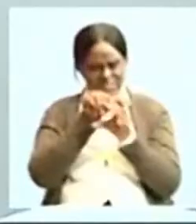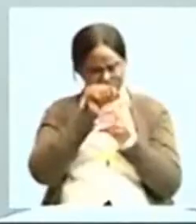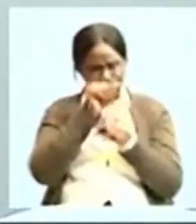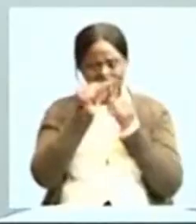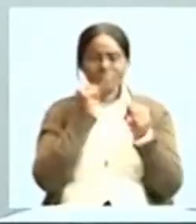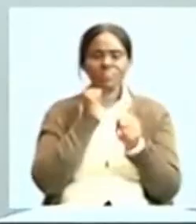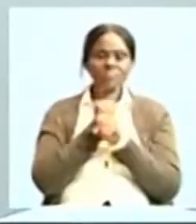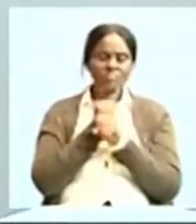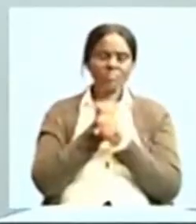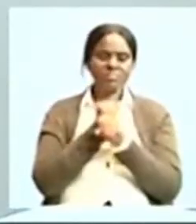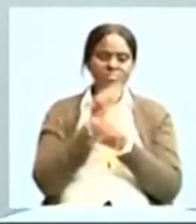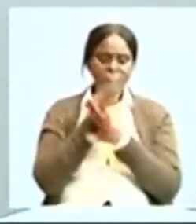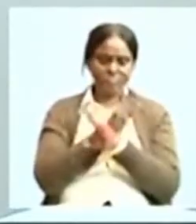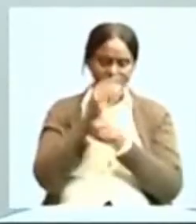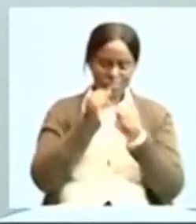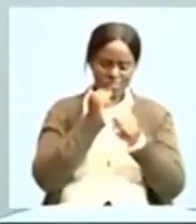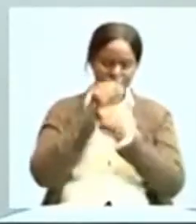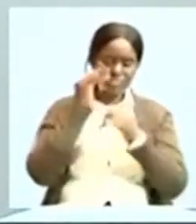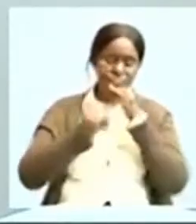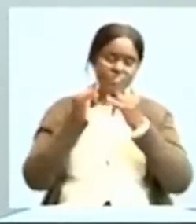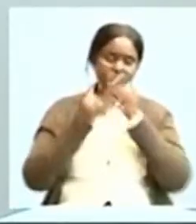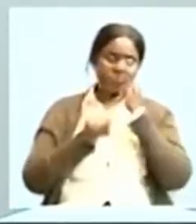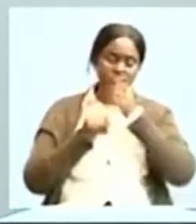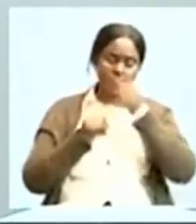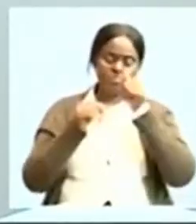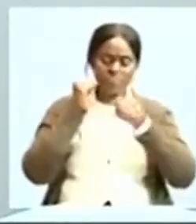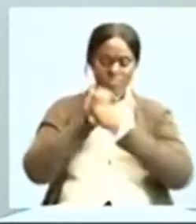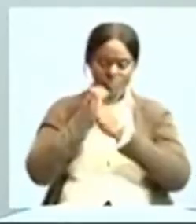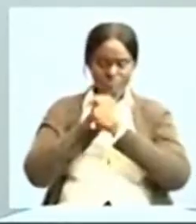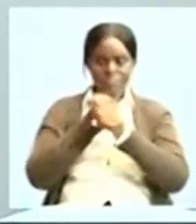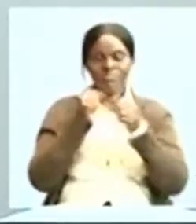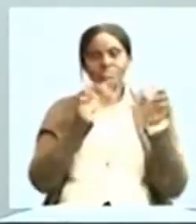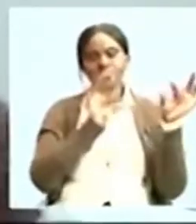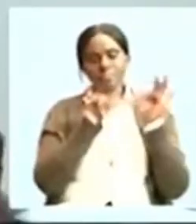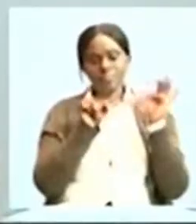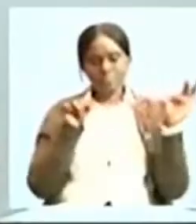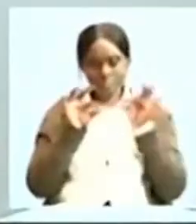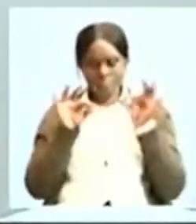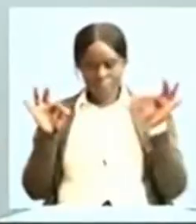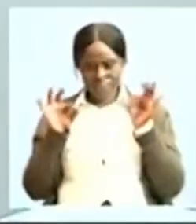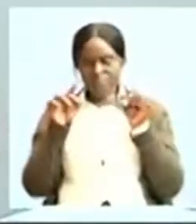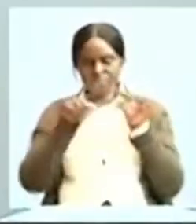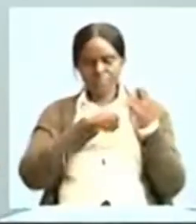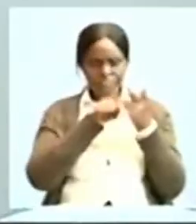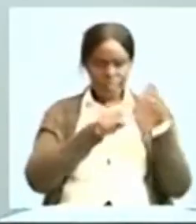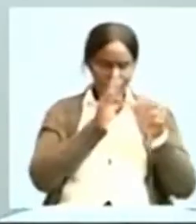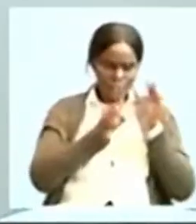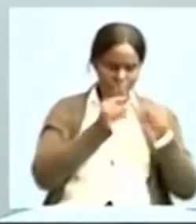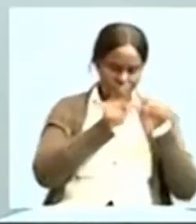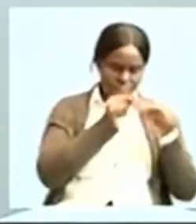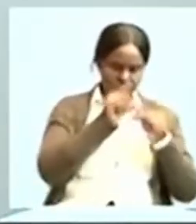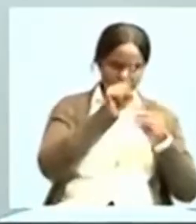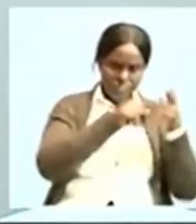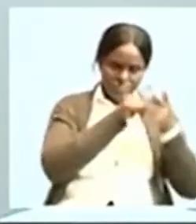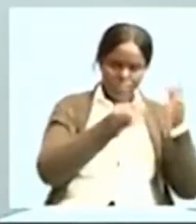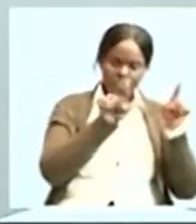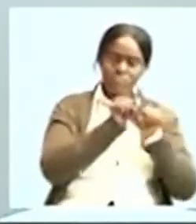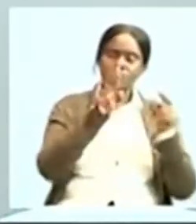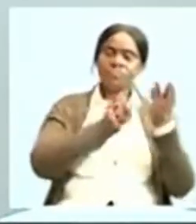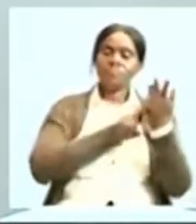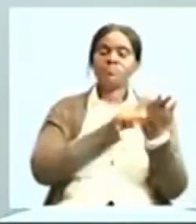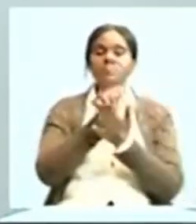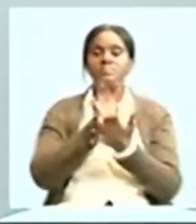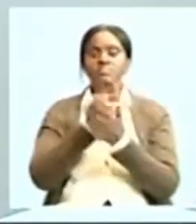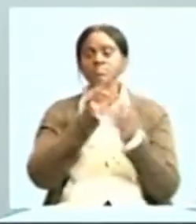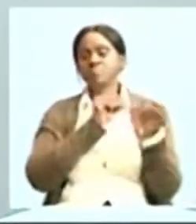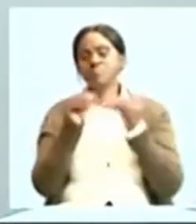year, before the year ends, remedial measures. Terminate, if it means terminating, advertise.